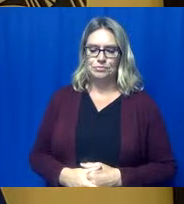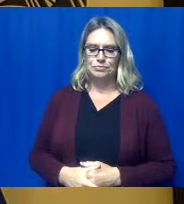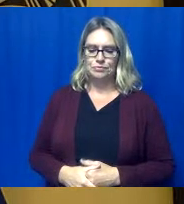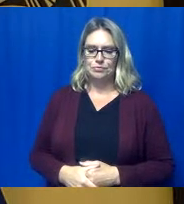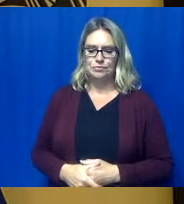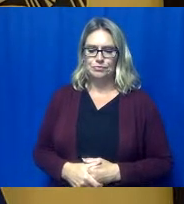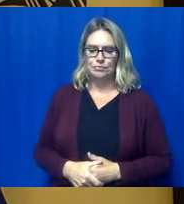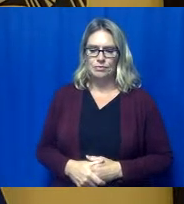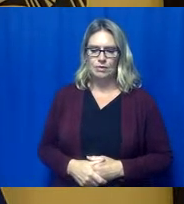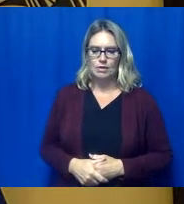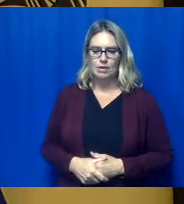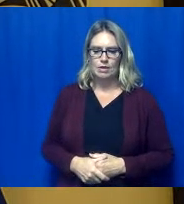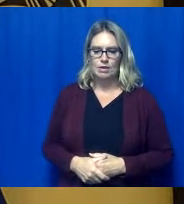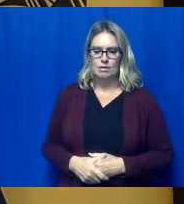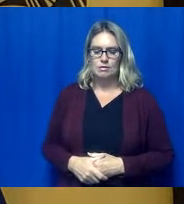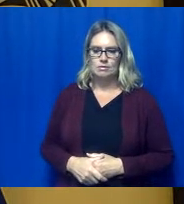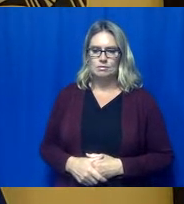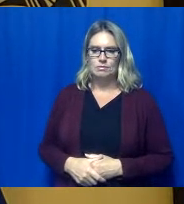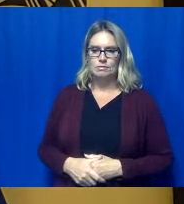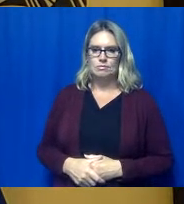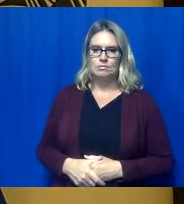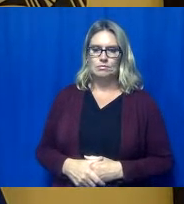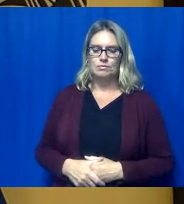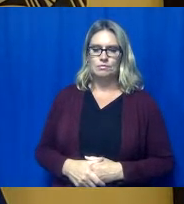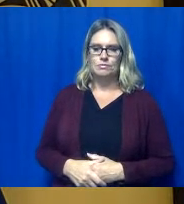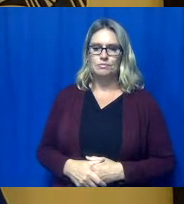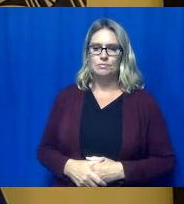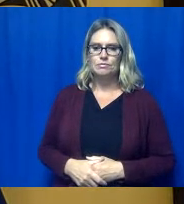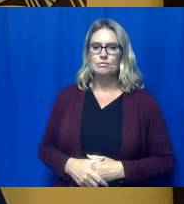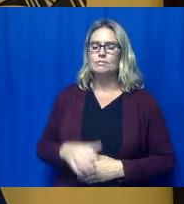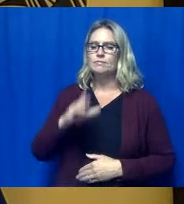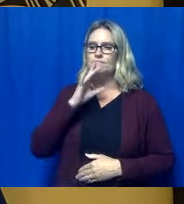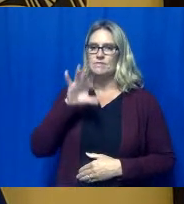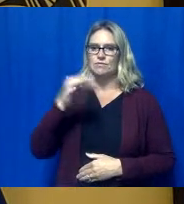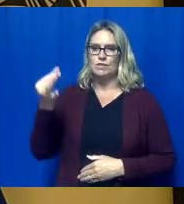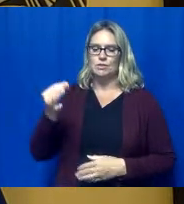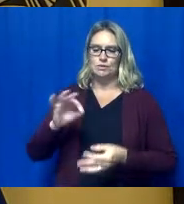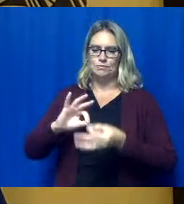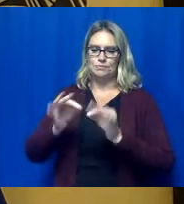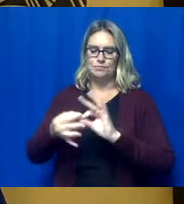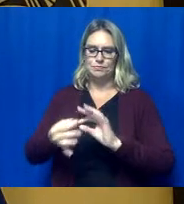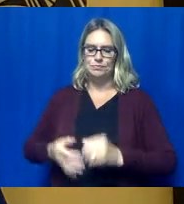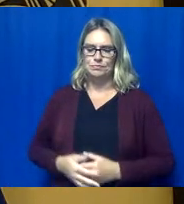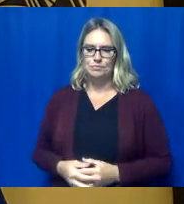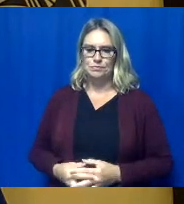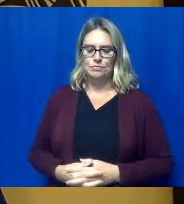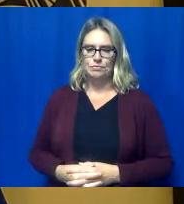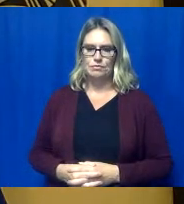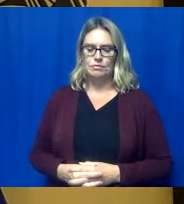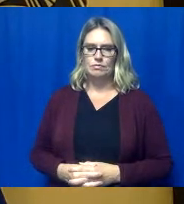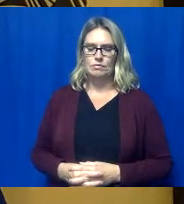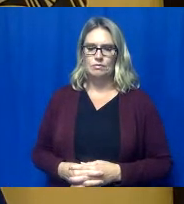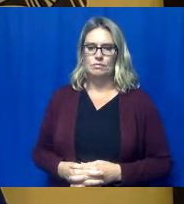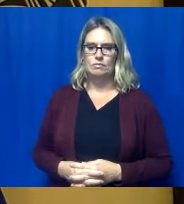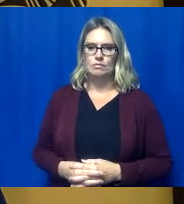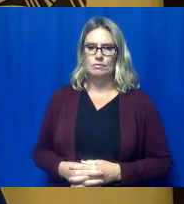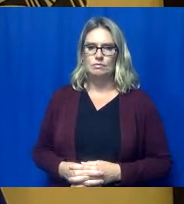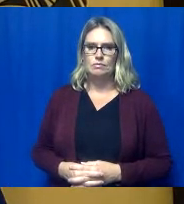will provide people who have a reduced immune response with better protection against the COVID-19.